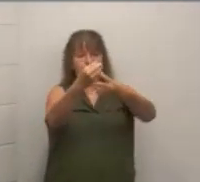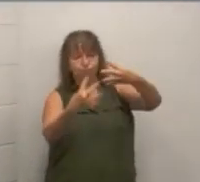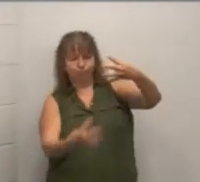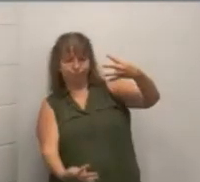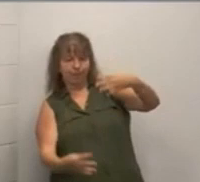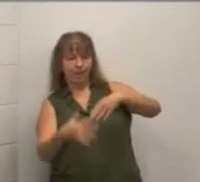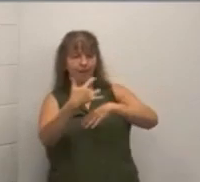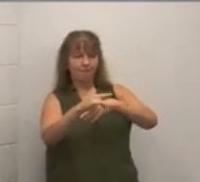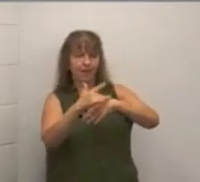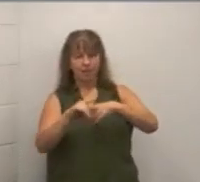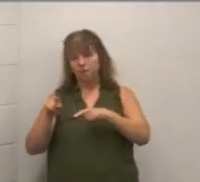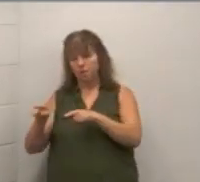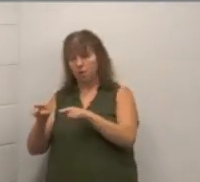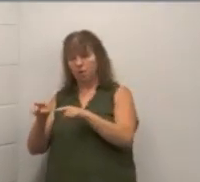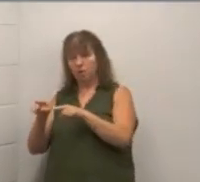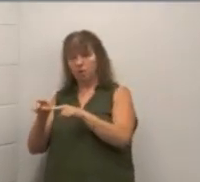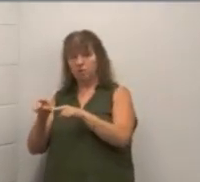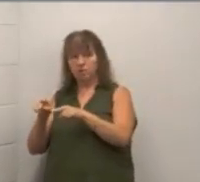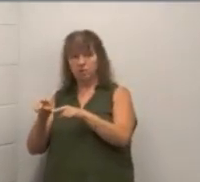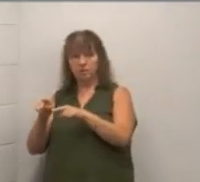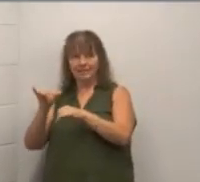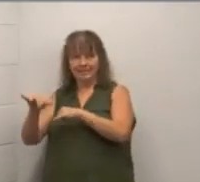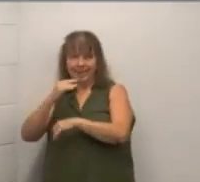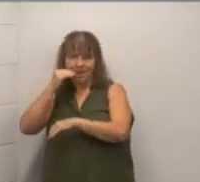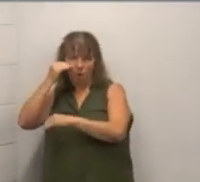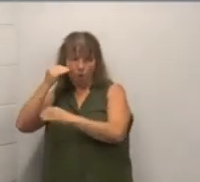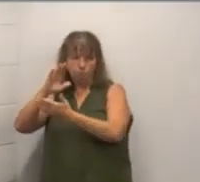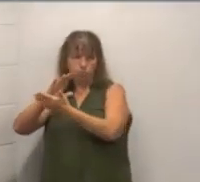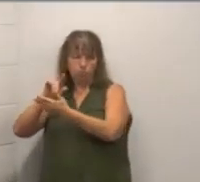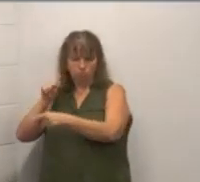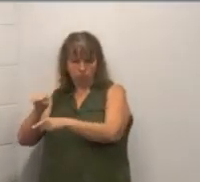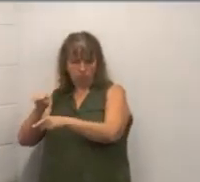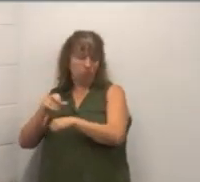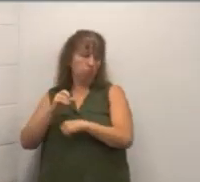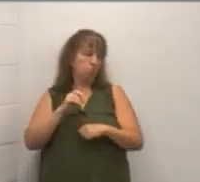via remote. I believe that's probably where the question is coming from.